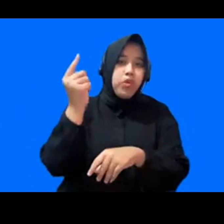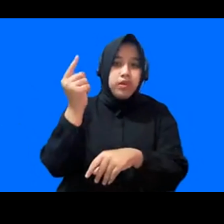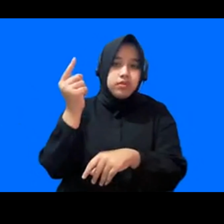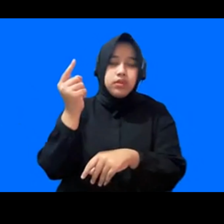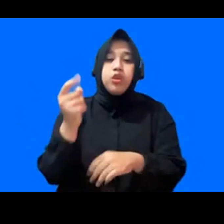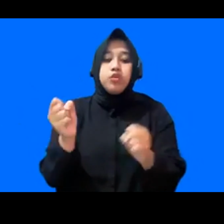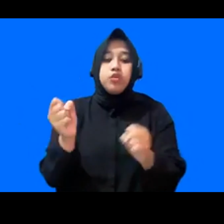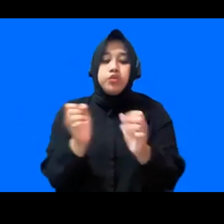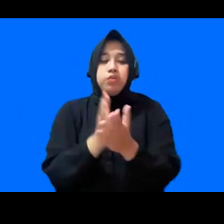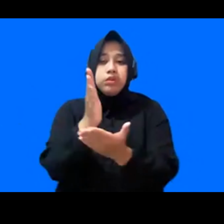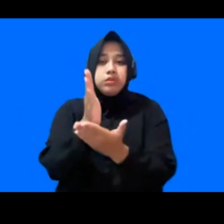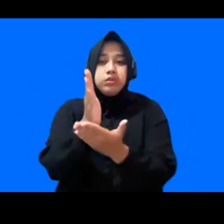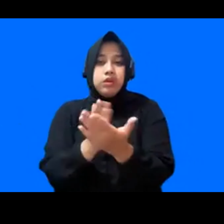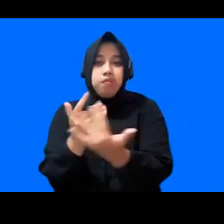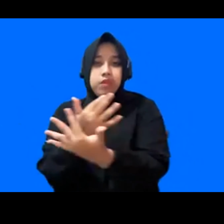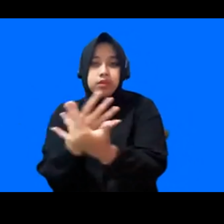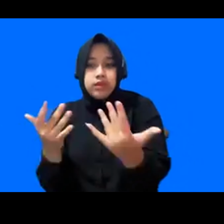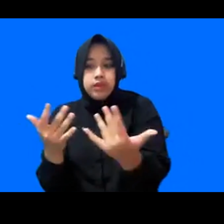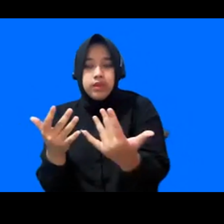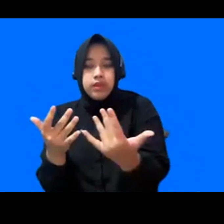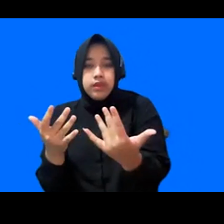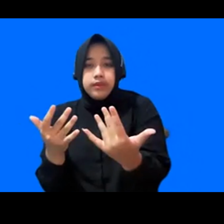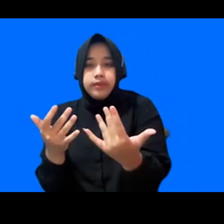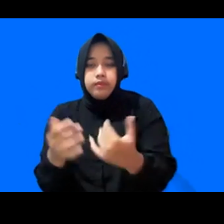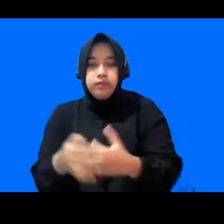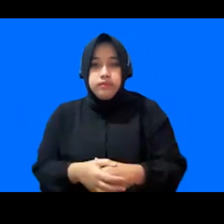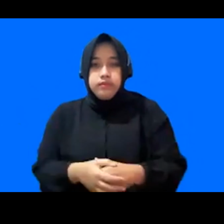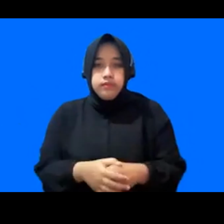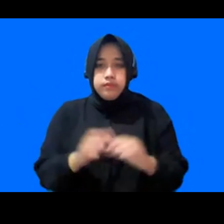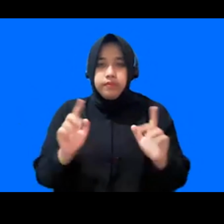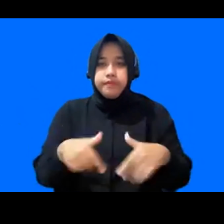living in urban areas and more than half of the world's